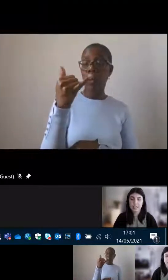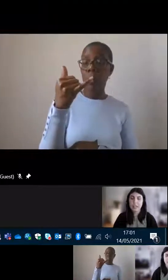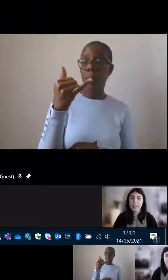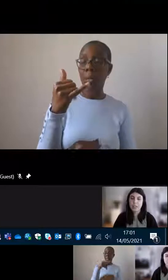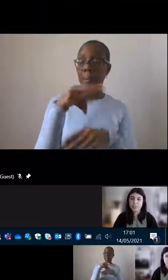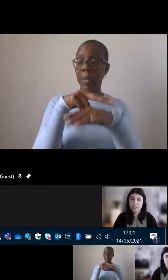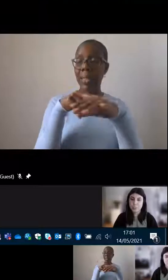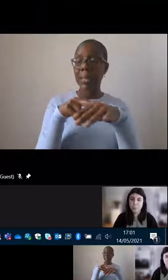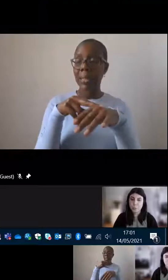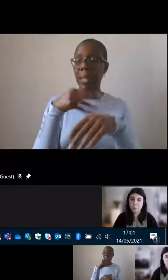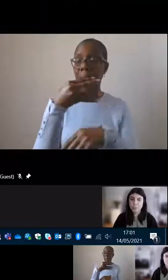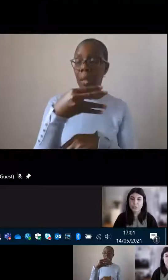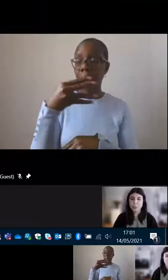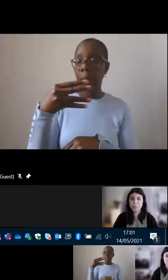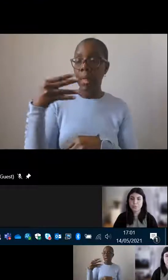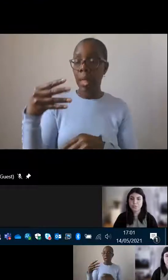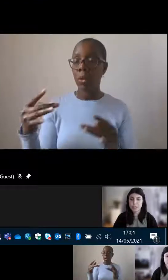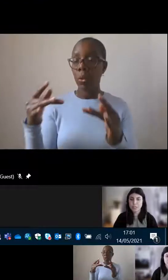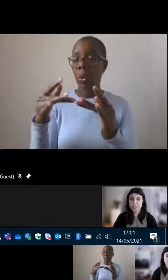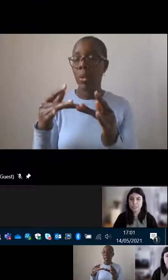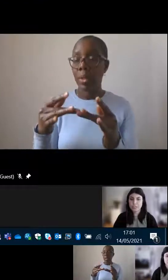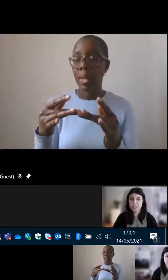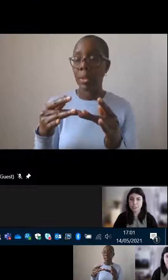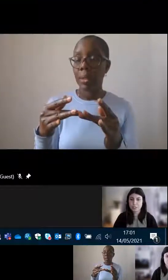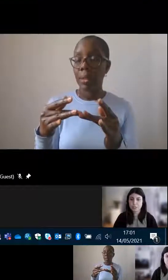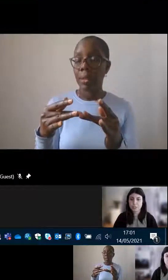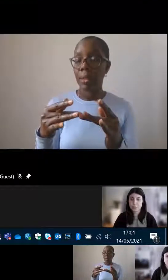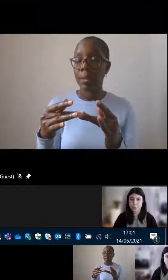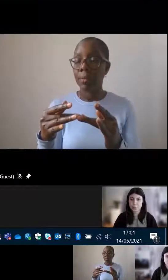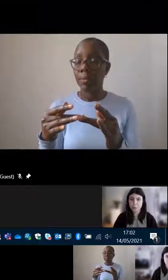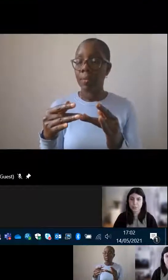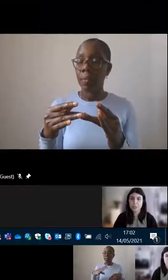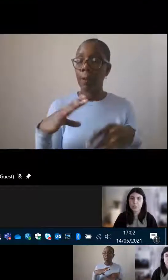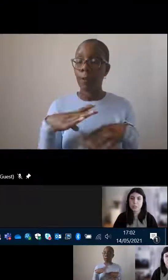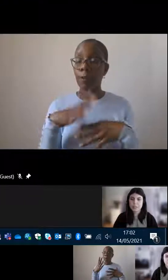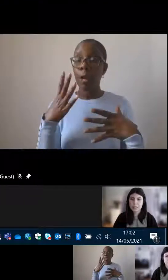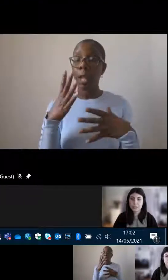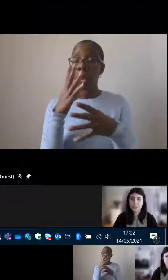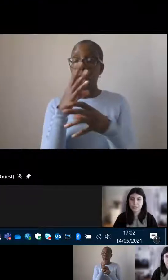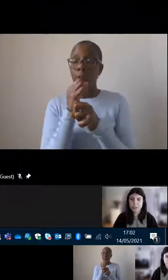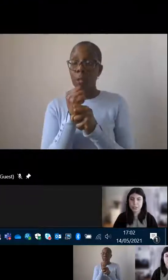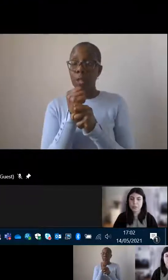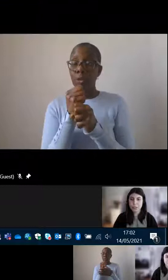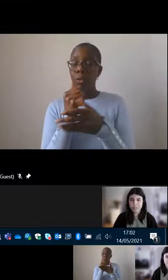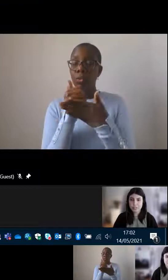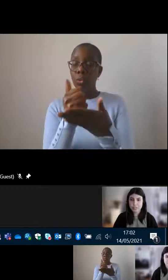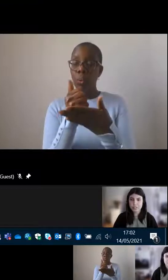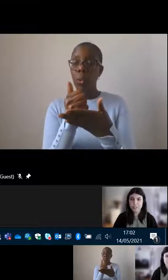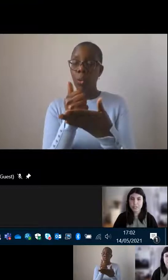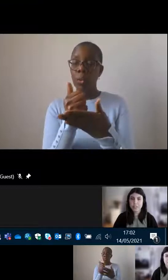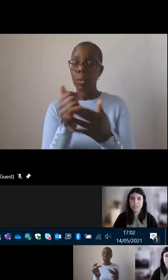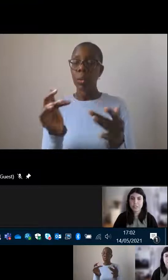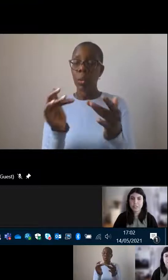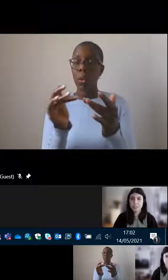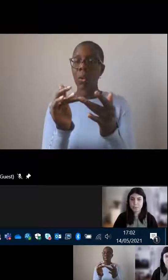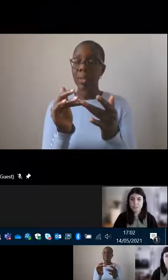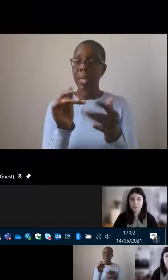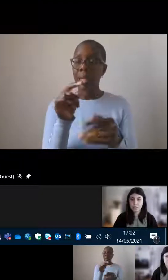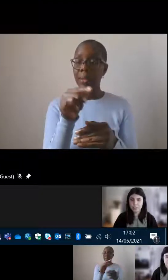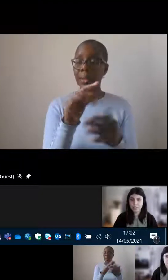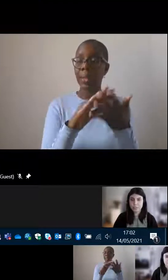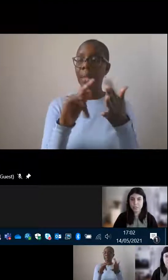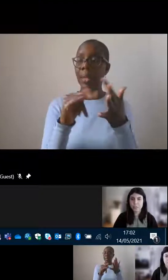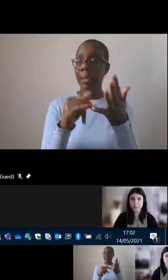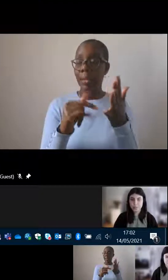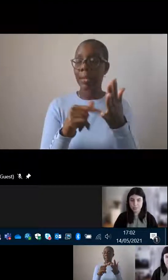999. If you want some free and confidential support, please do contact those